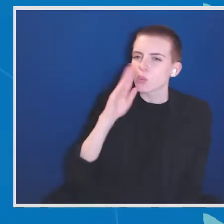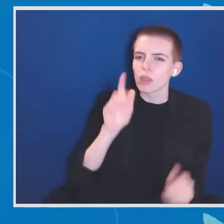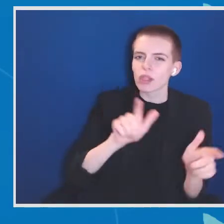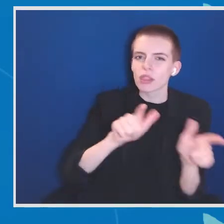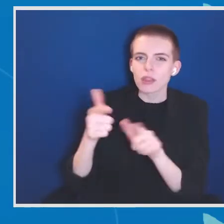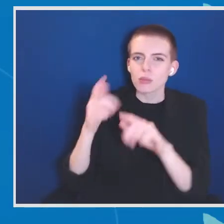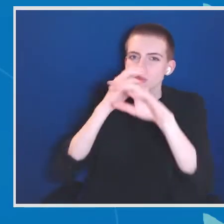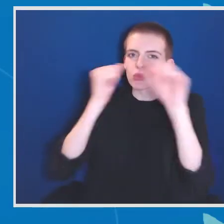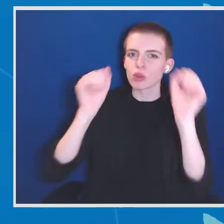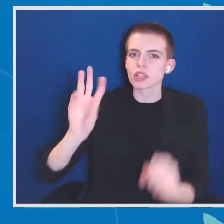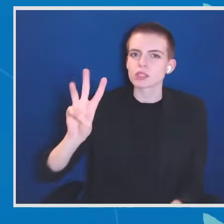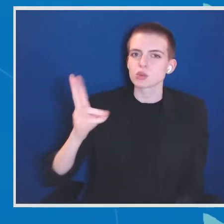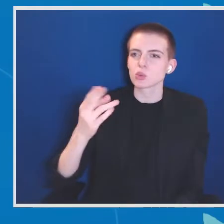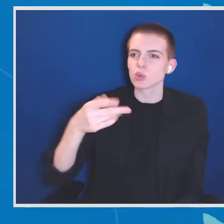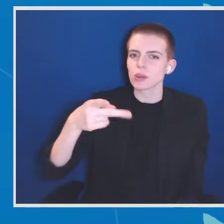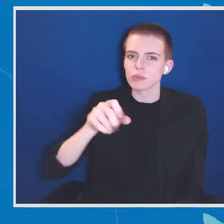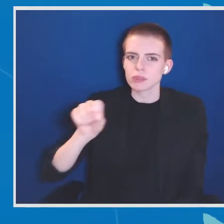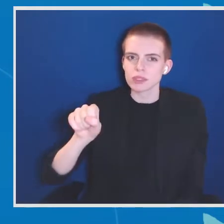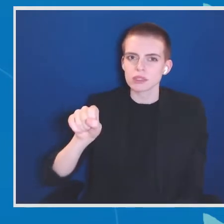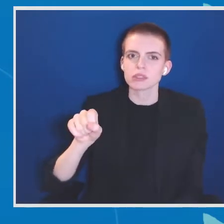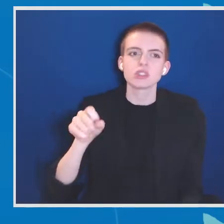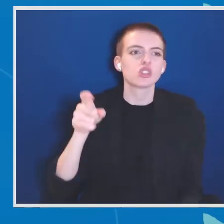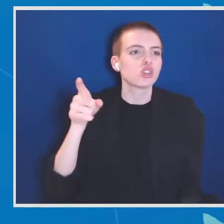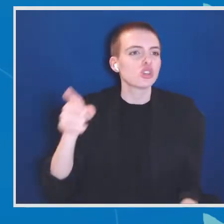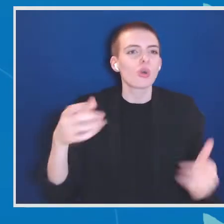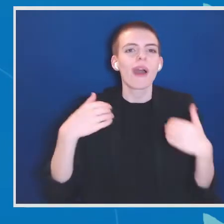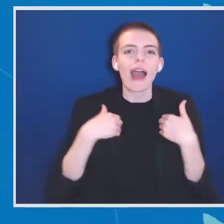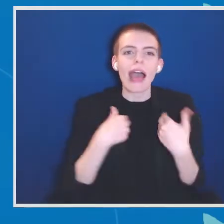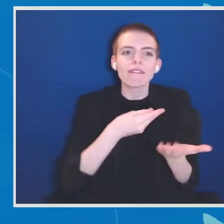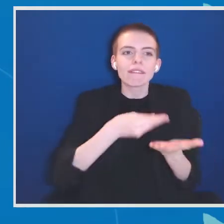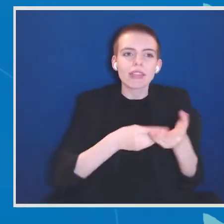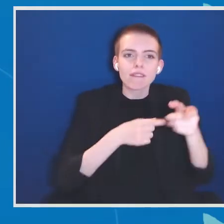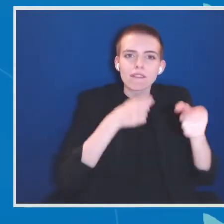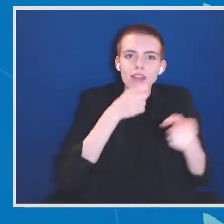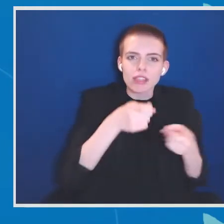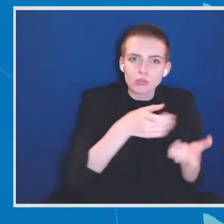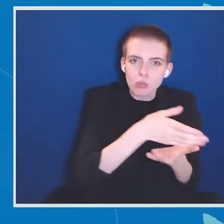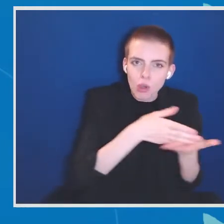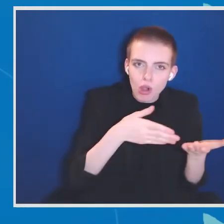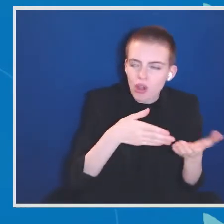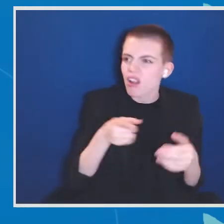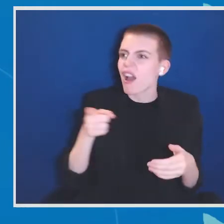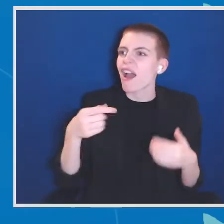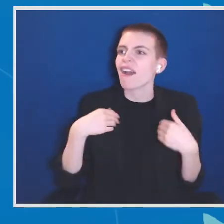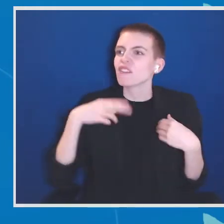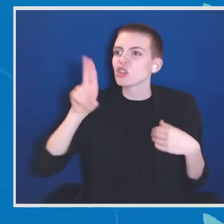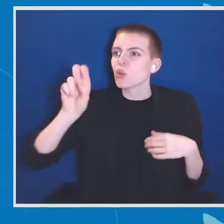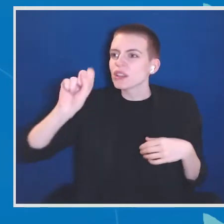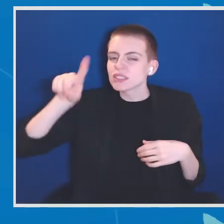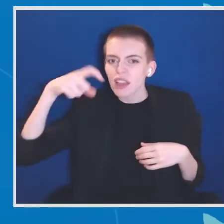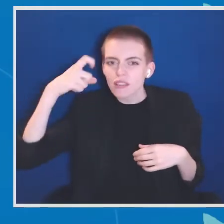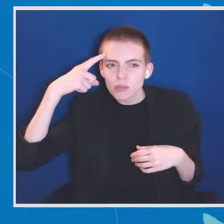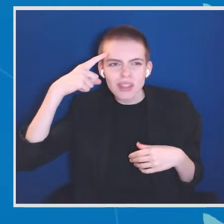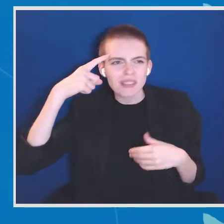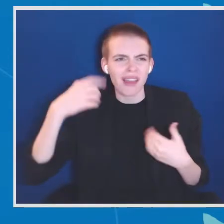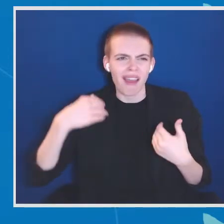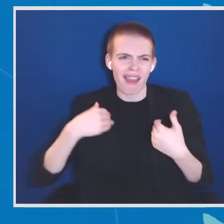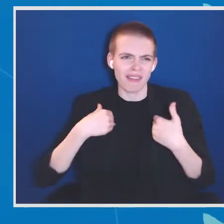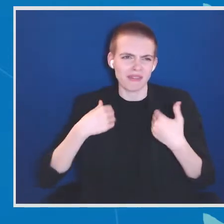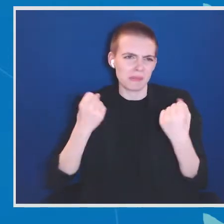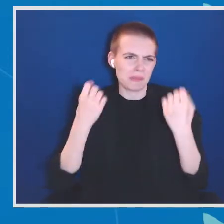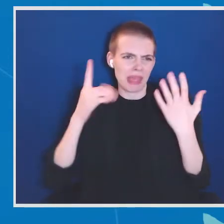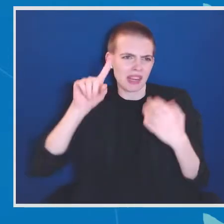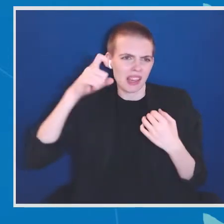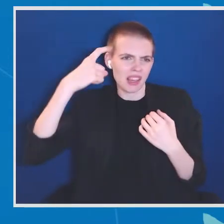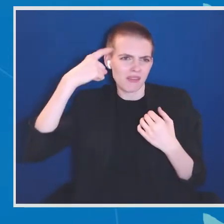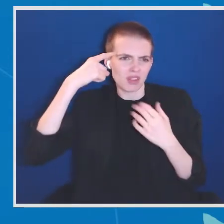got the philanthropists here. We also have the United States of America. We've got governments that surround us here